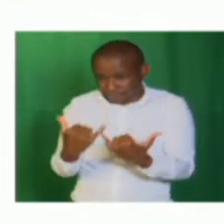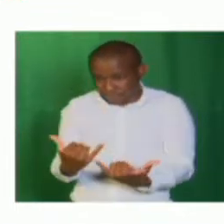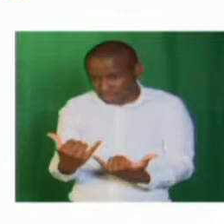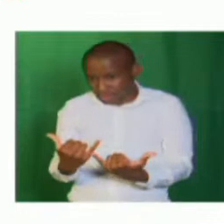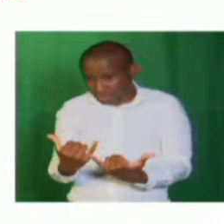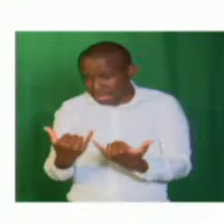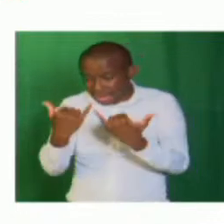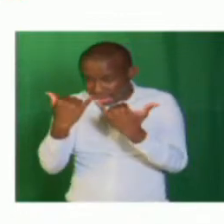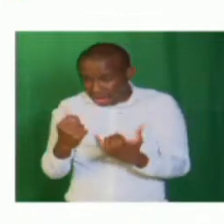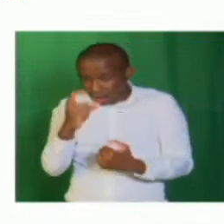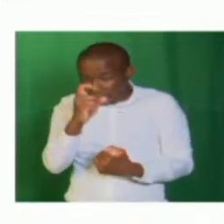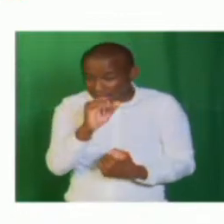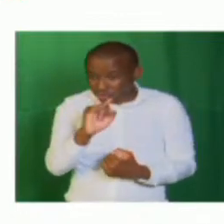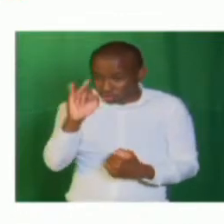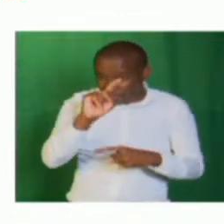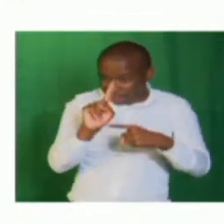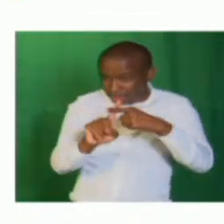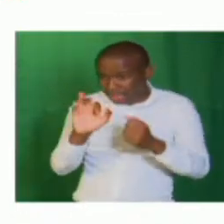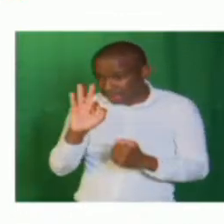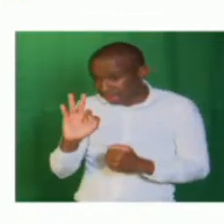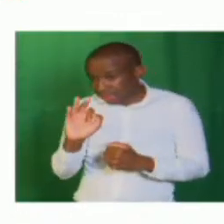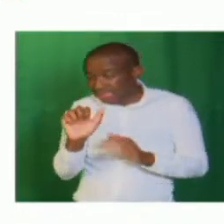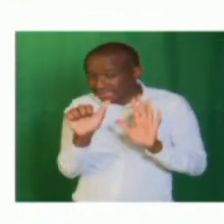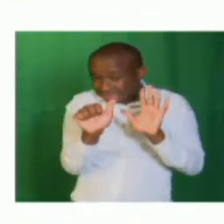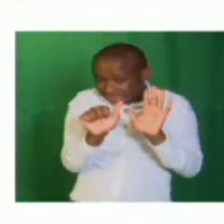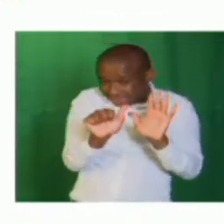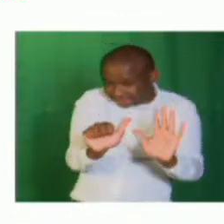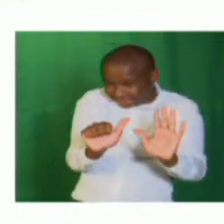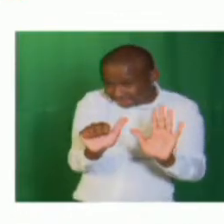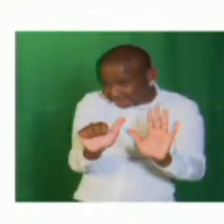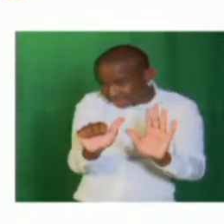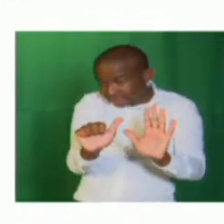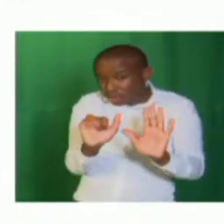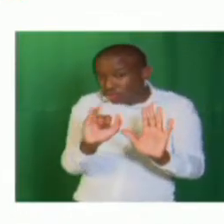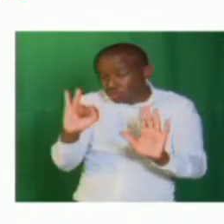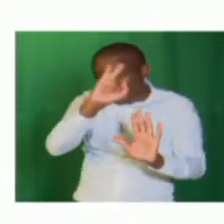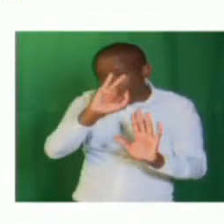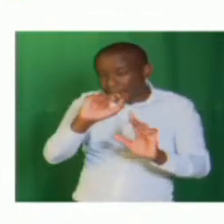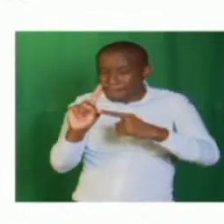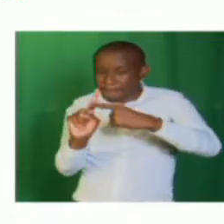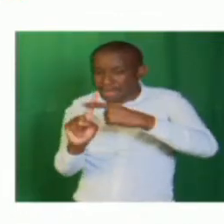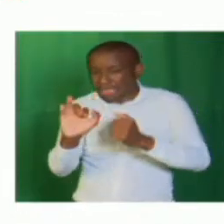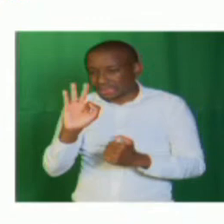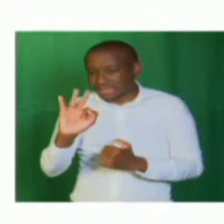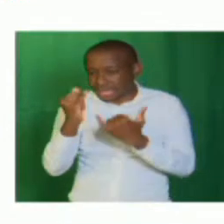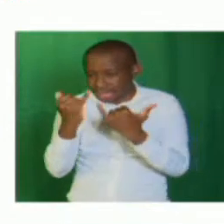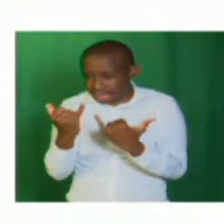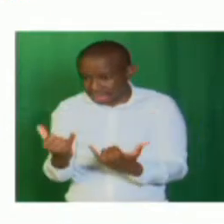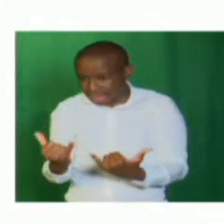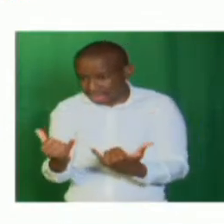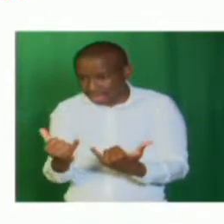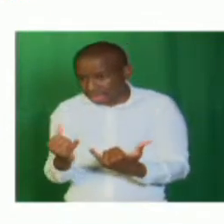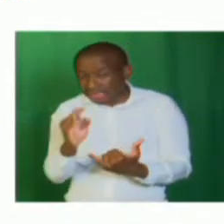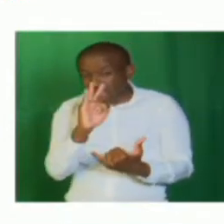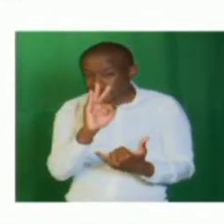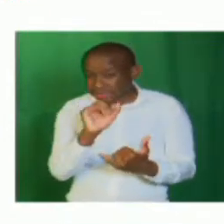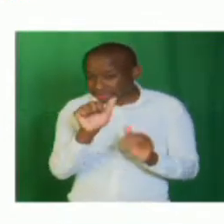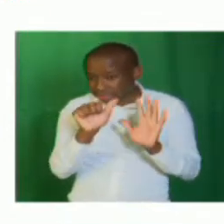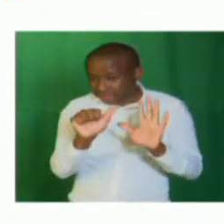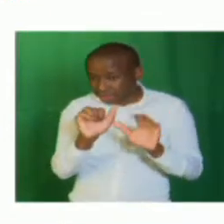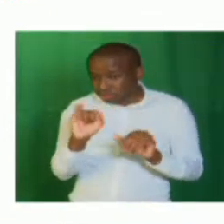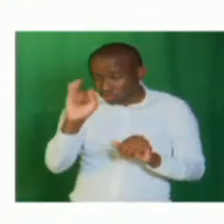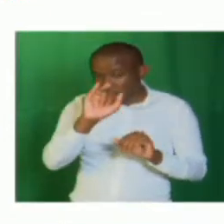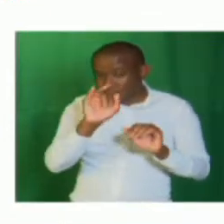x squared plus 3, where there is x, we put 6. So this will be 6 squared plus 3. So 6 squared, it's 36